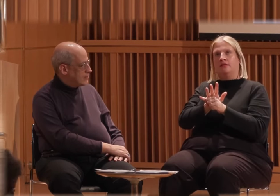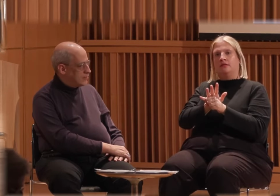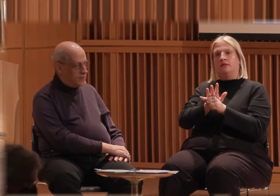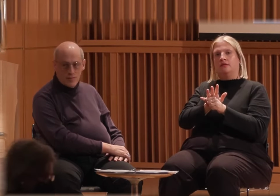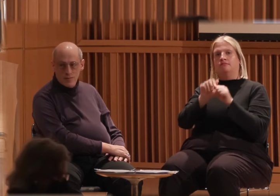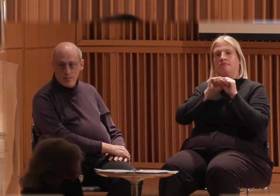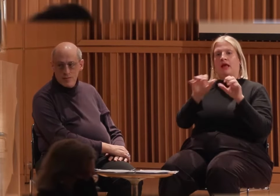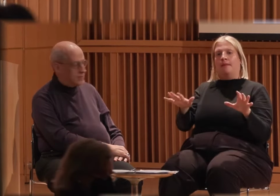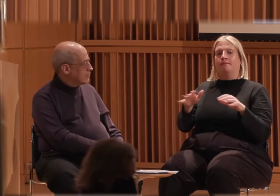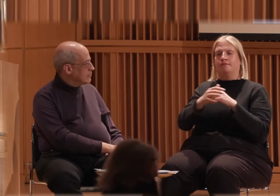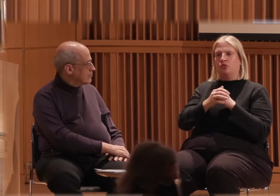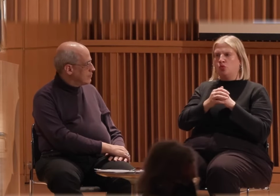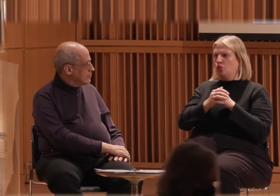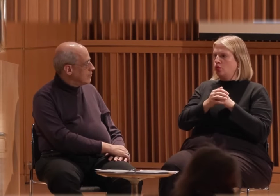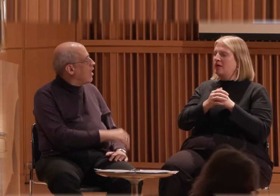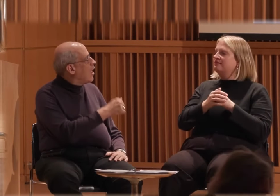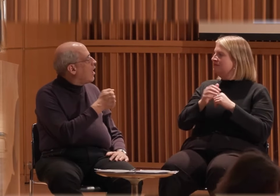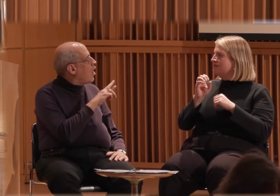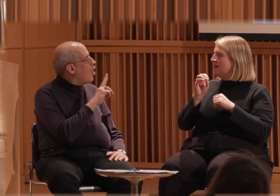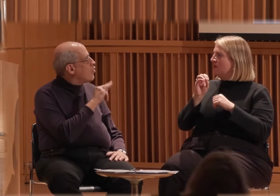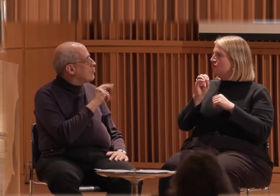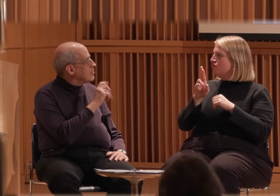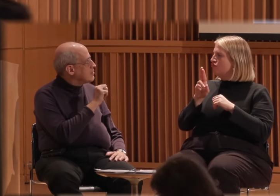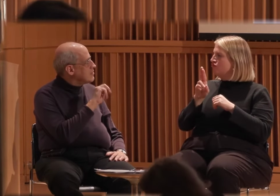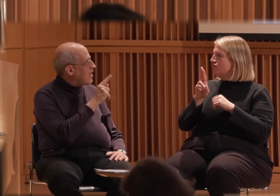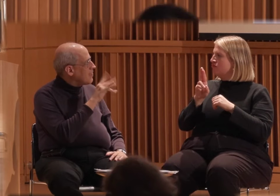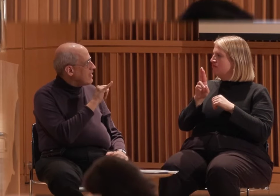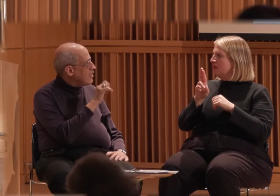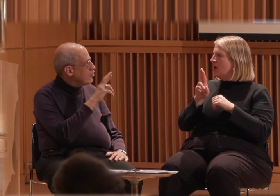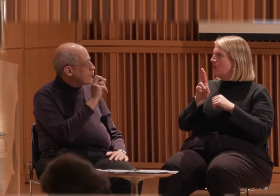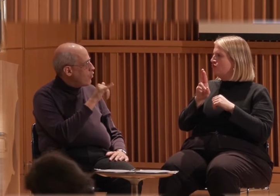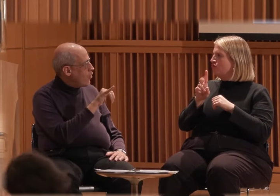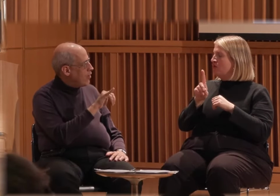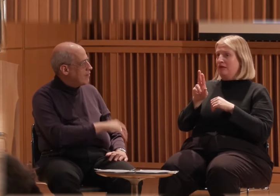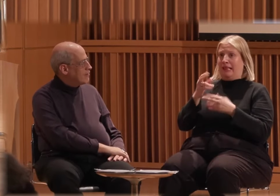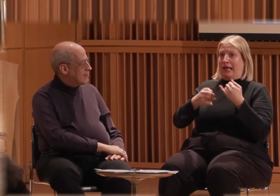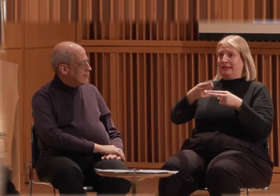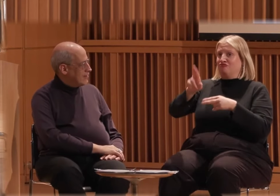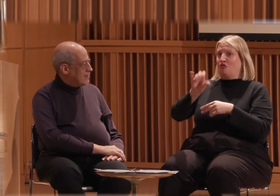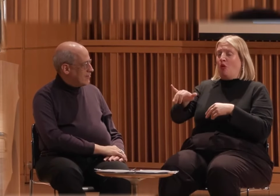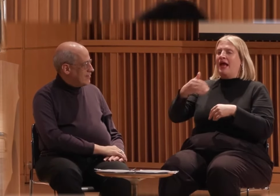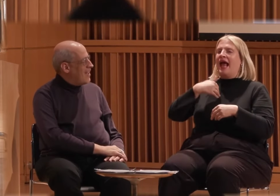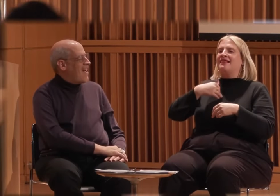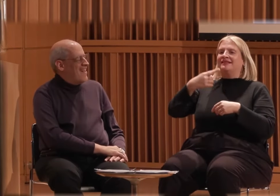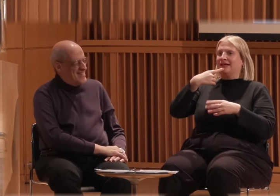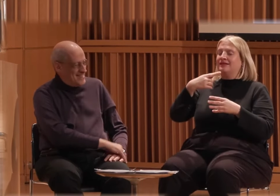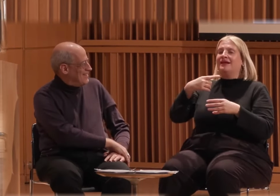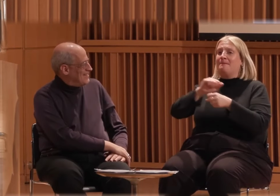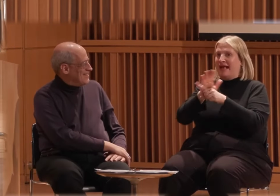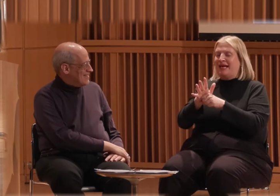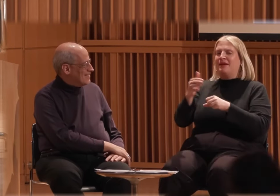Arundhati Roy had this op-ed that sort of made the rounds towards the beginning of the pandemic, that the pandemic is a portal. It could be